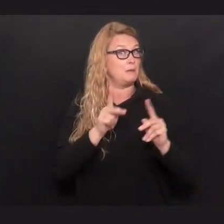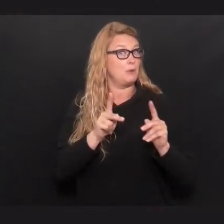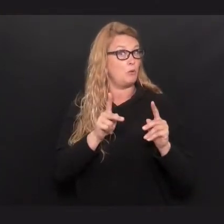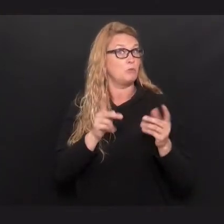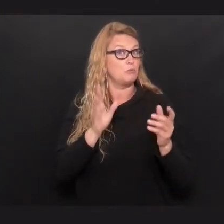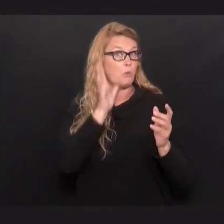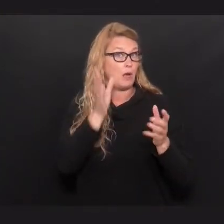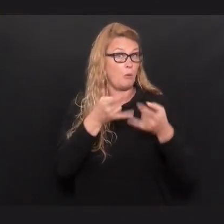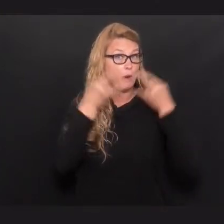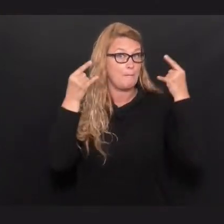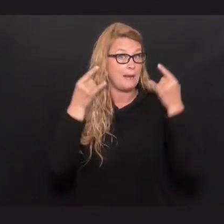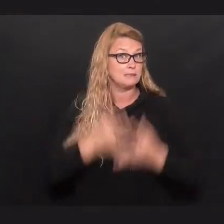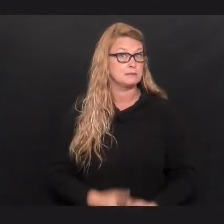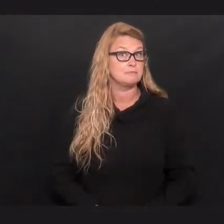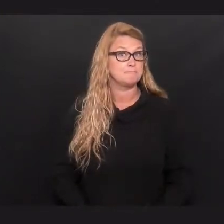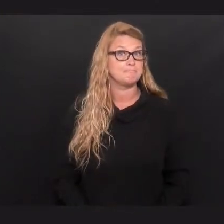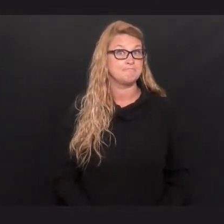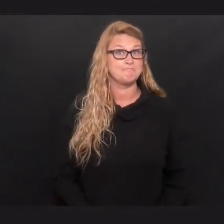masks. Thank you.